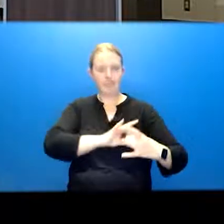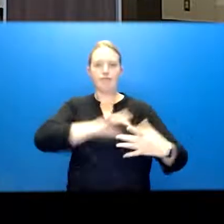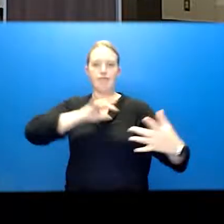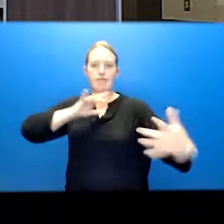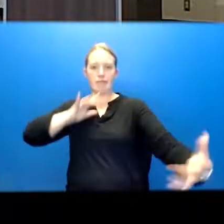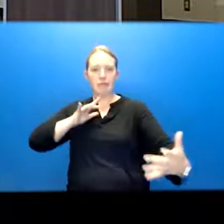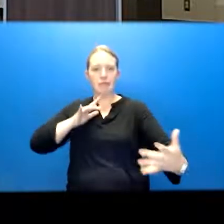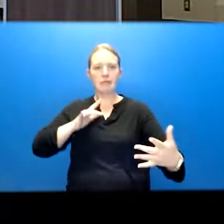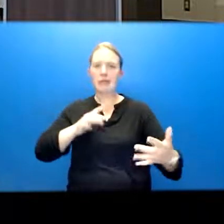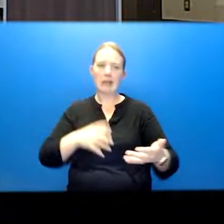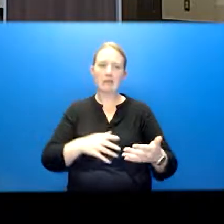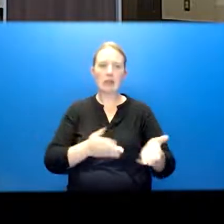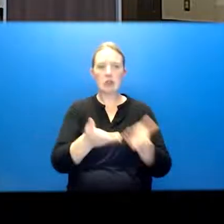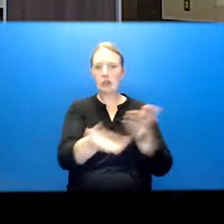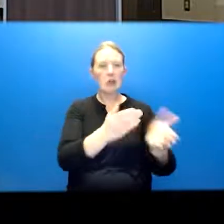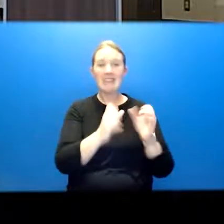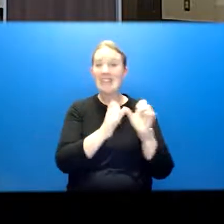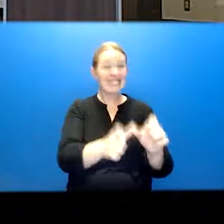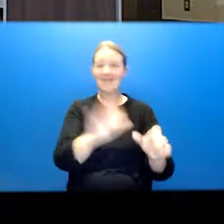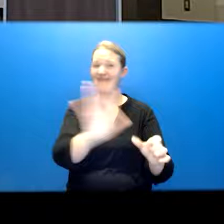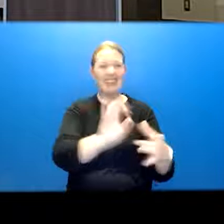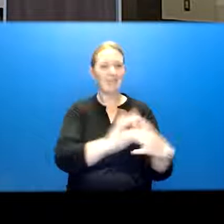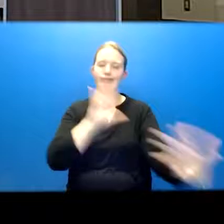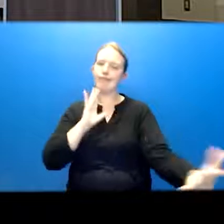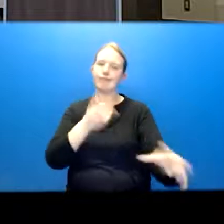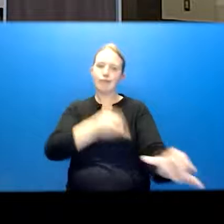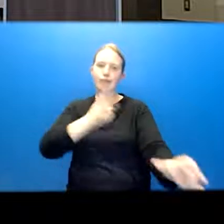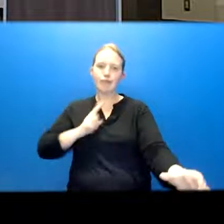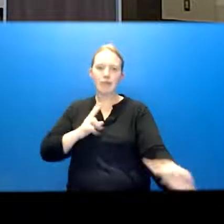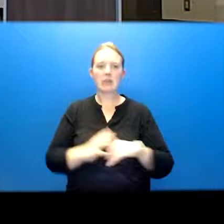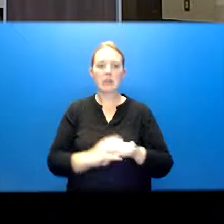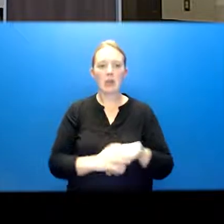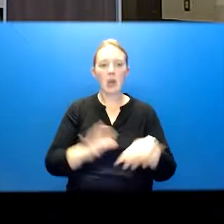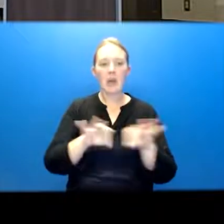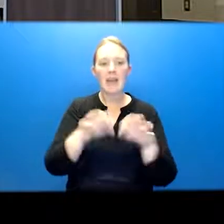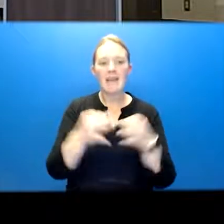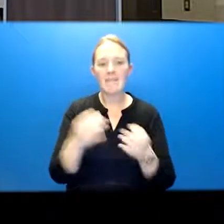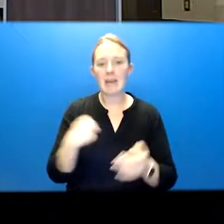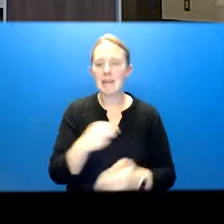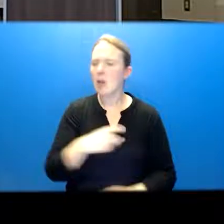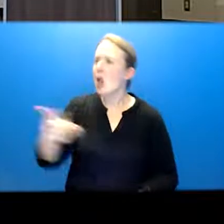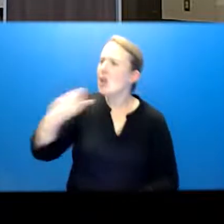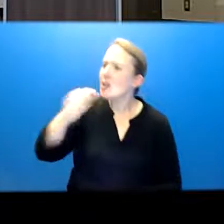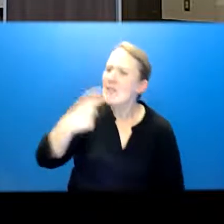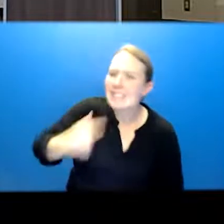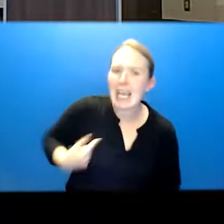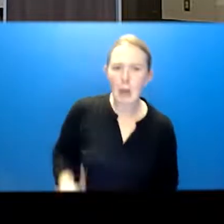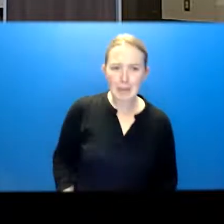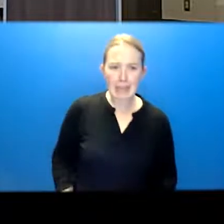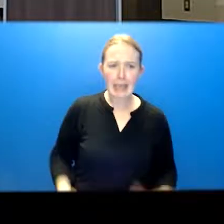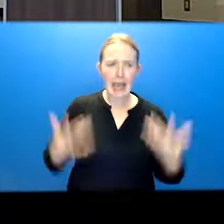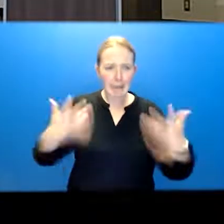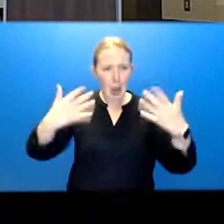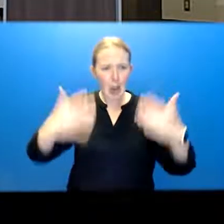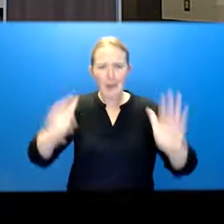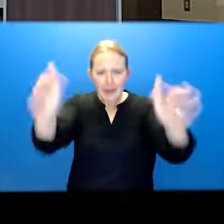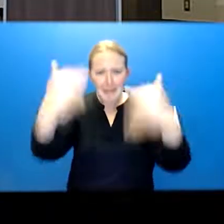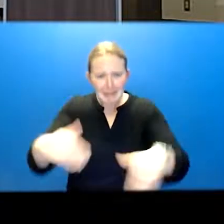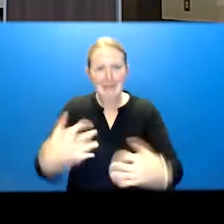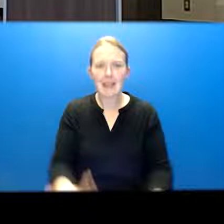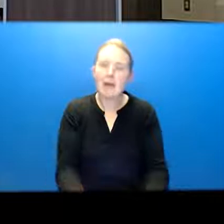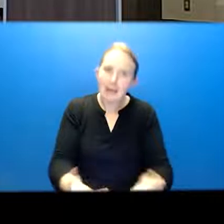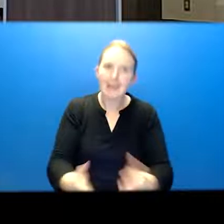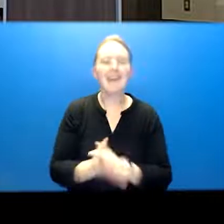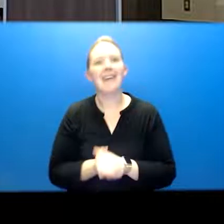disengagement from services. And then family member, why didn't y'all tell me? I've already moved to the next bullet point.